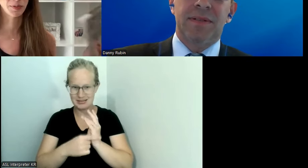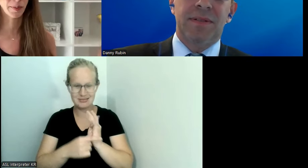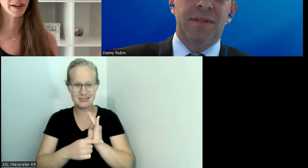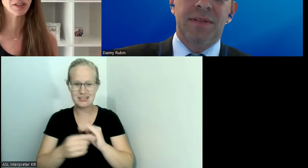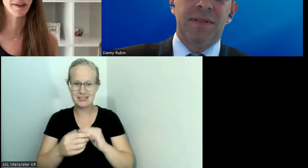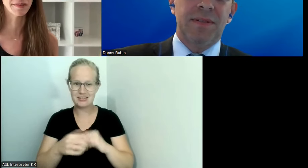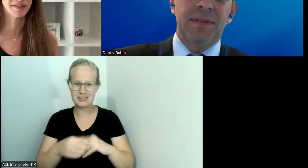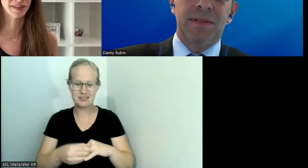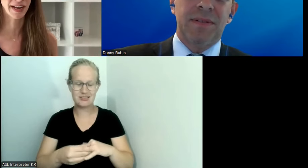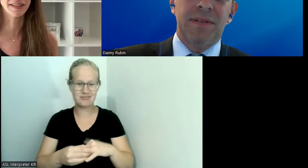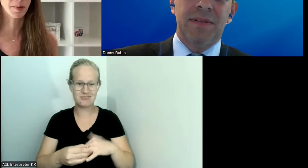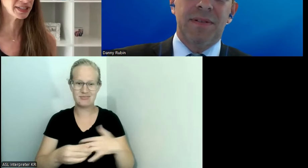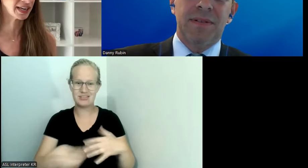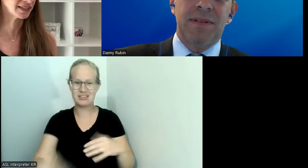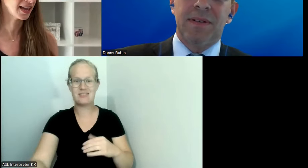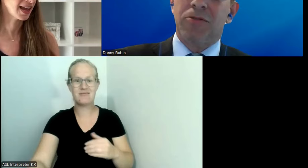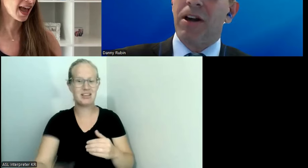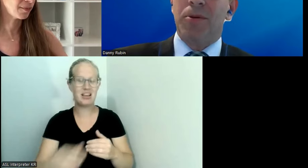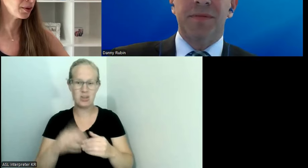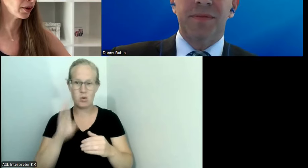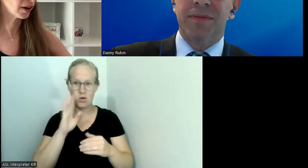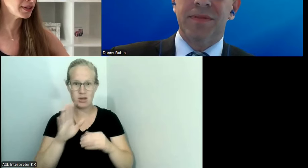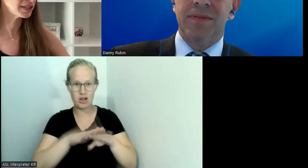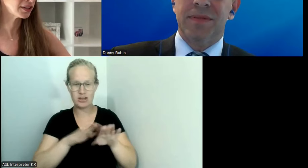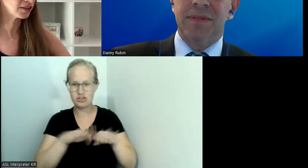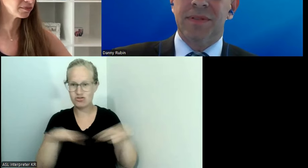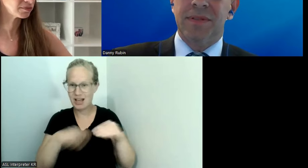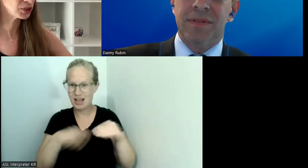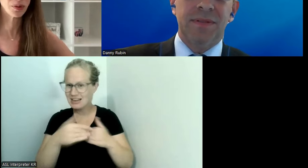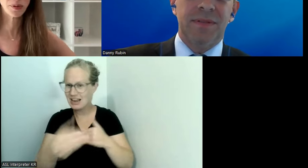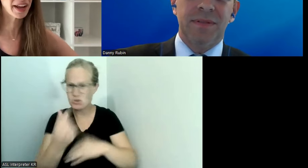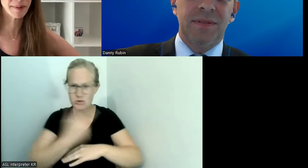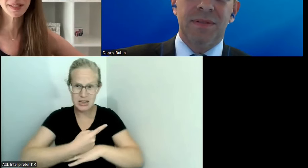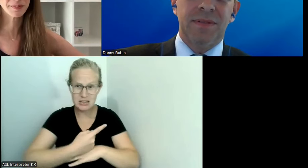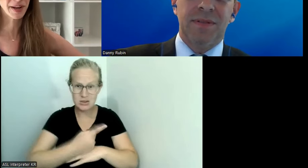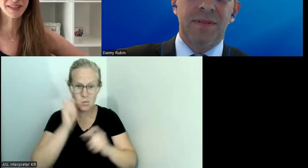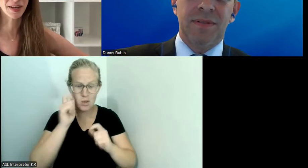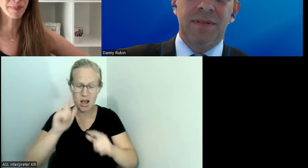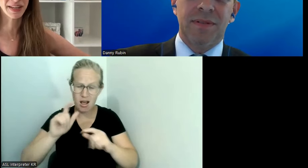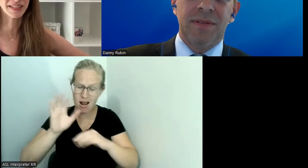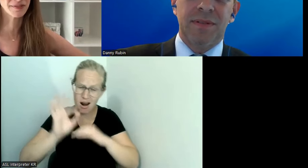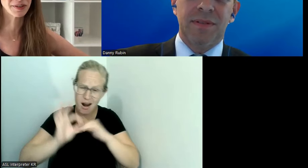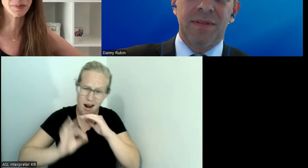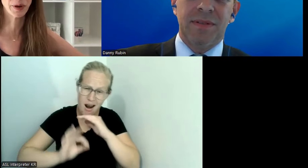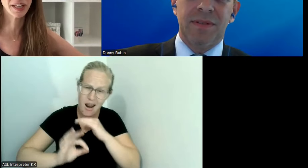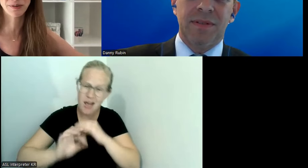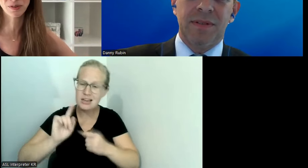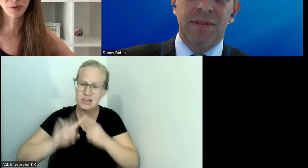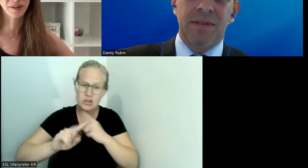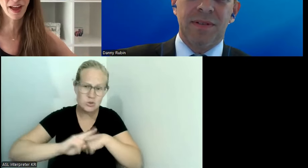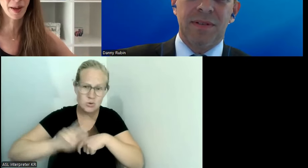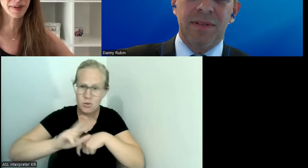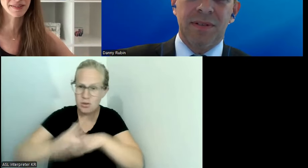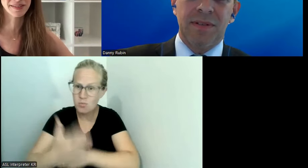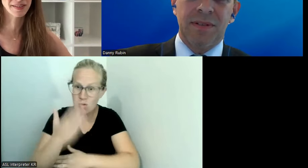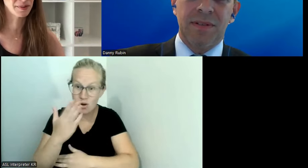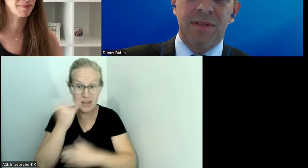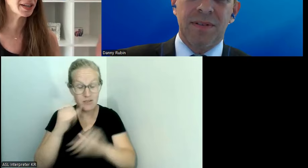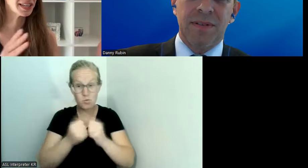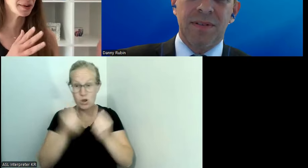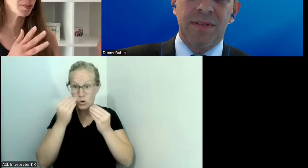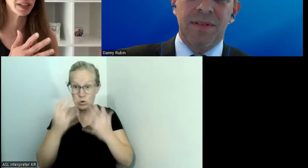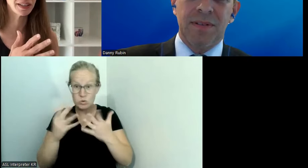supermarket shelves in the next couple of days. And we work up until two, 3am some nights on Mondays. If there's a breaking news story that happens